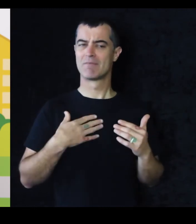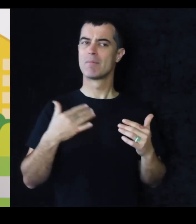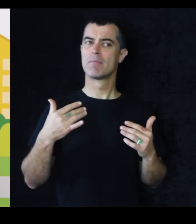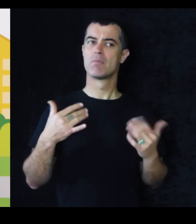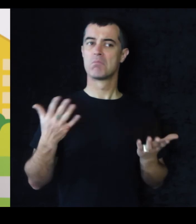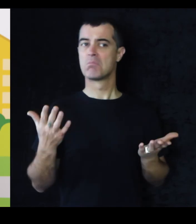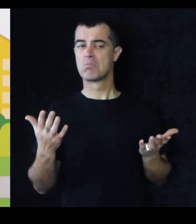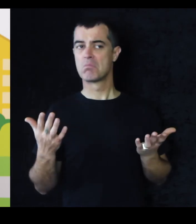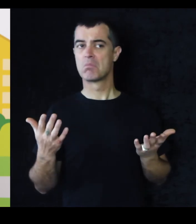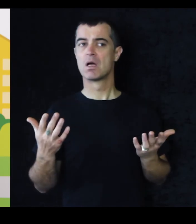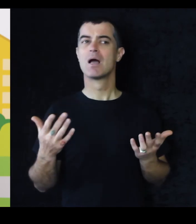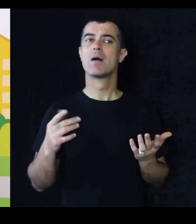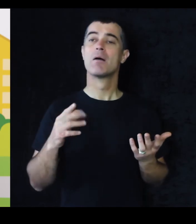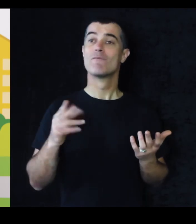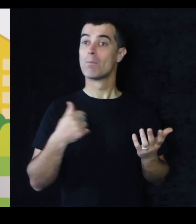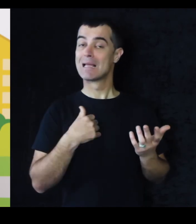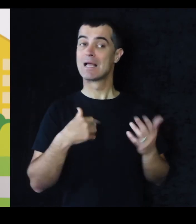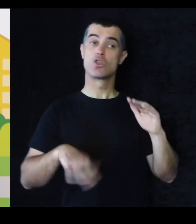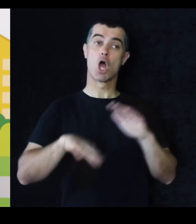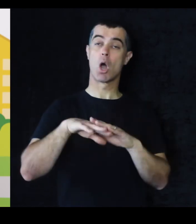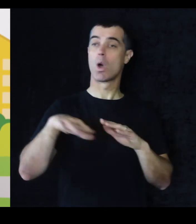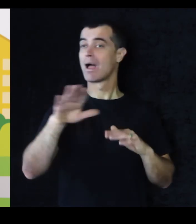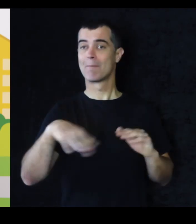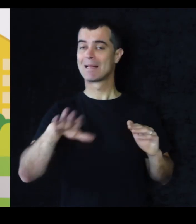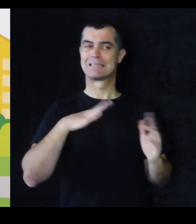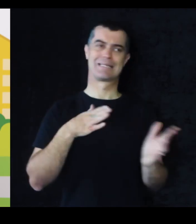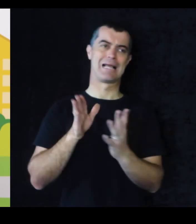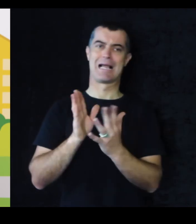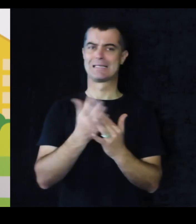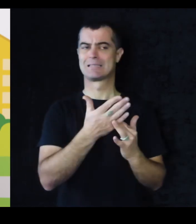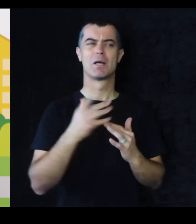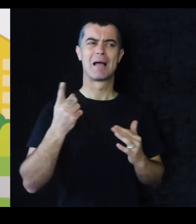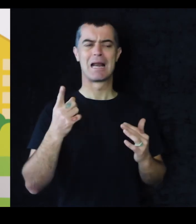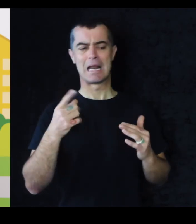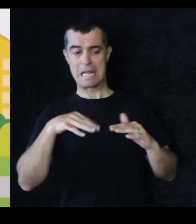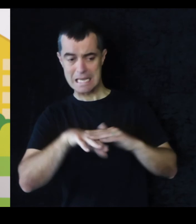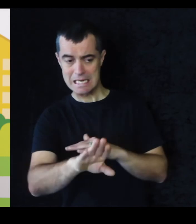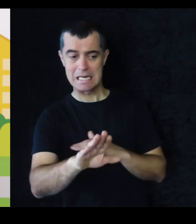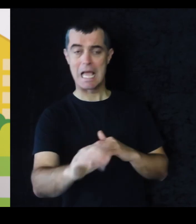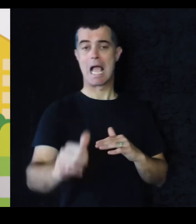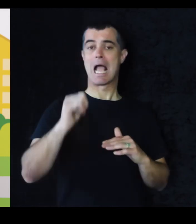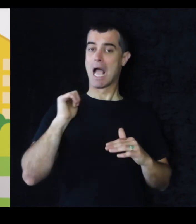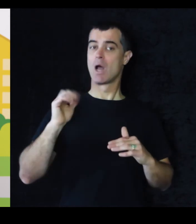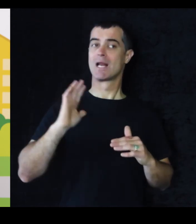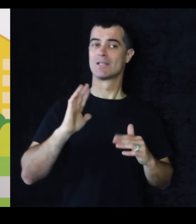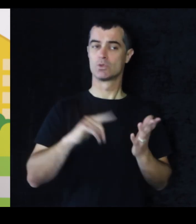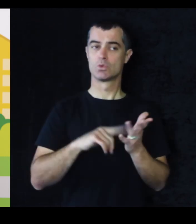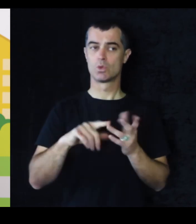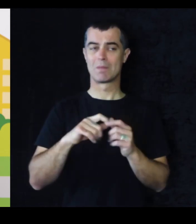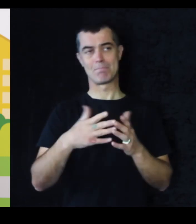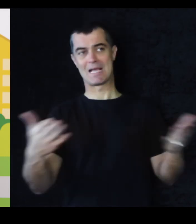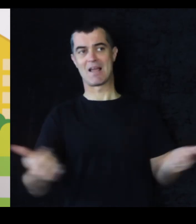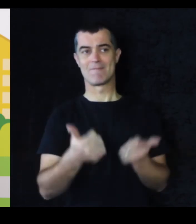some fashion. So for me, the whole place doesn't have to be accessible, but certainly the way in and the way out have to be big